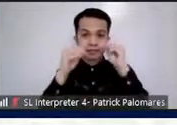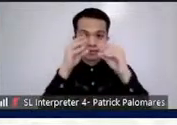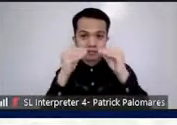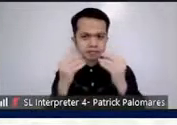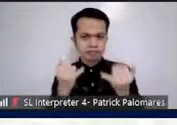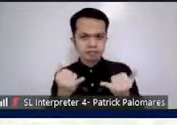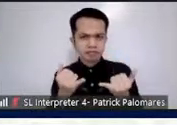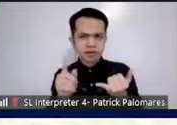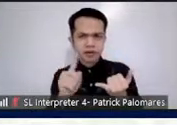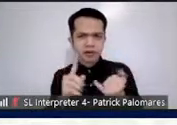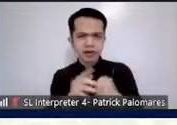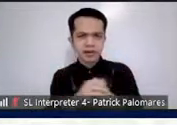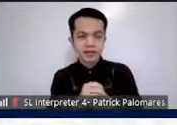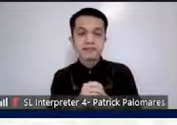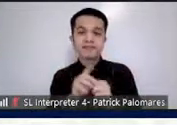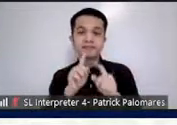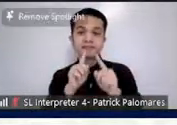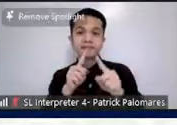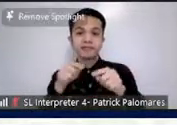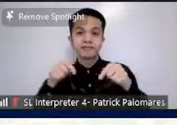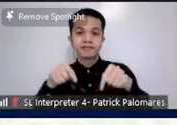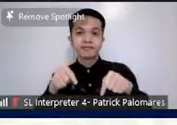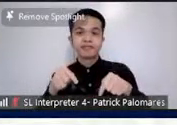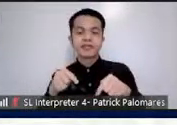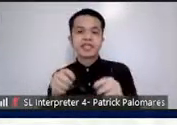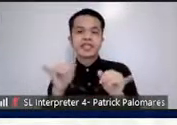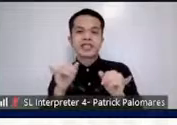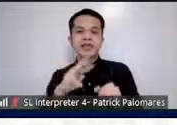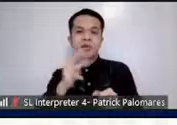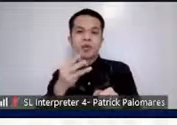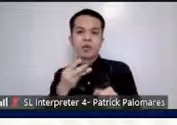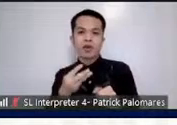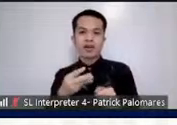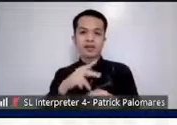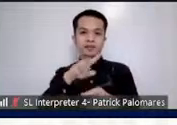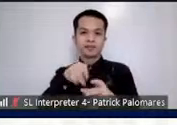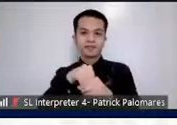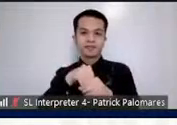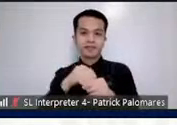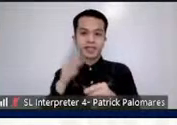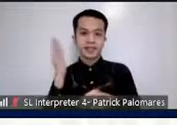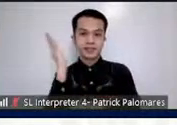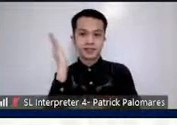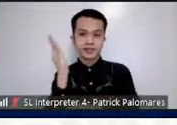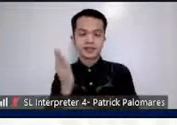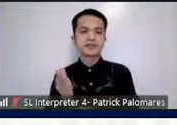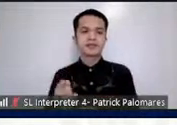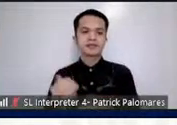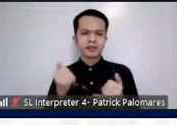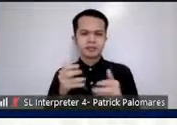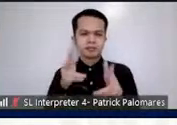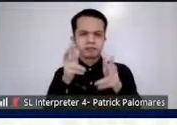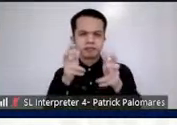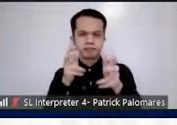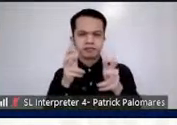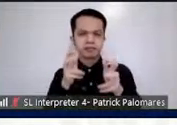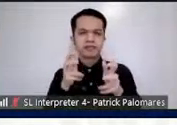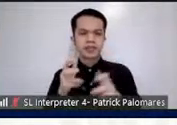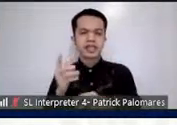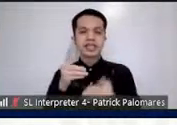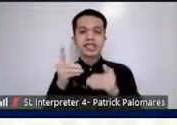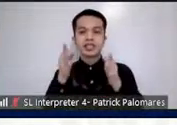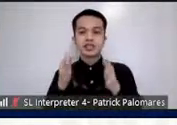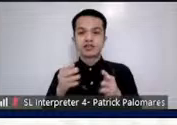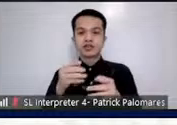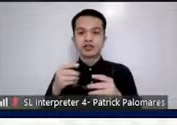session? To answer these questions and to welcome the participants and speakers, let's listen to the Director